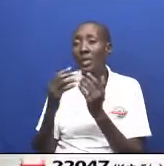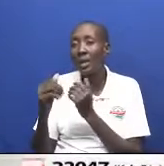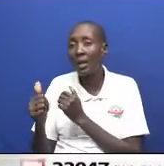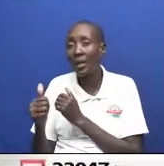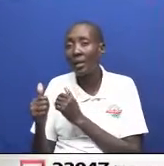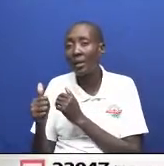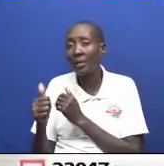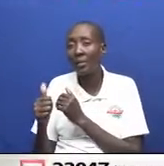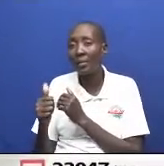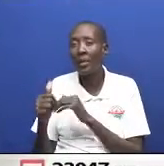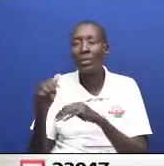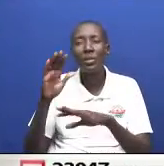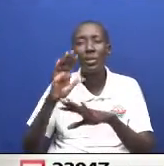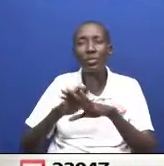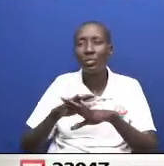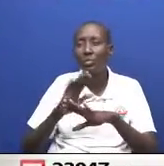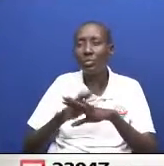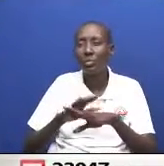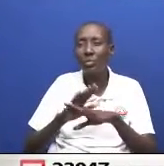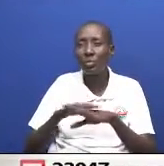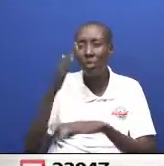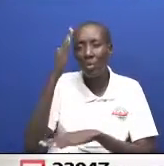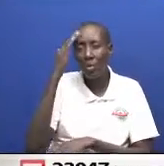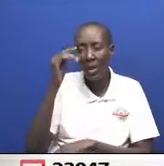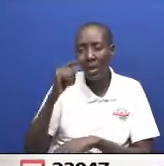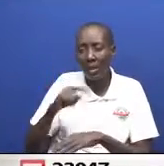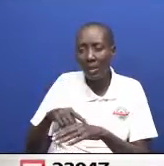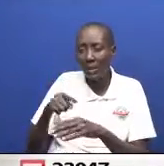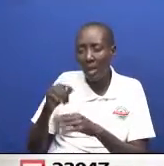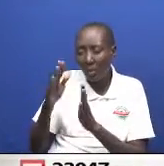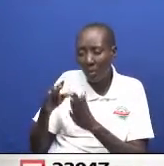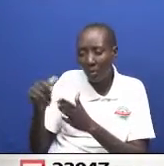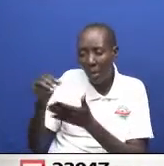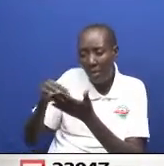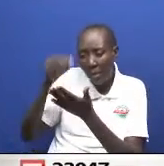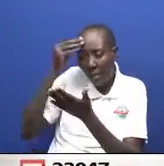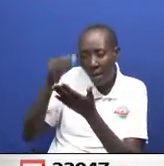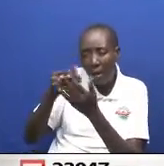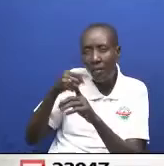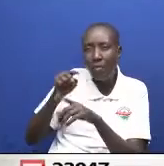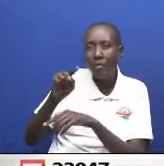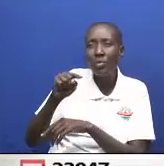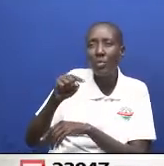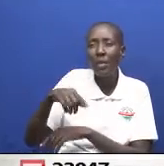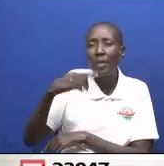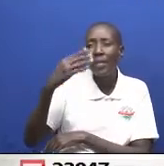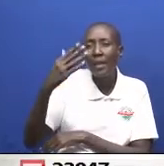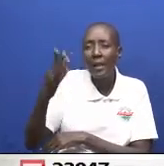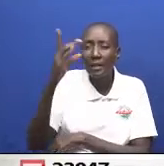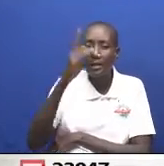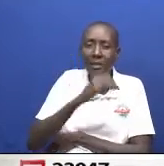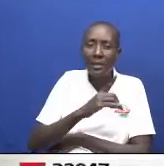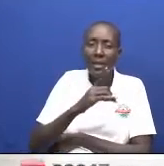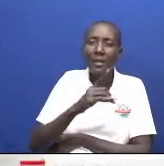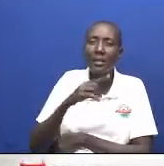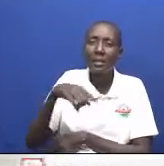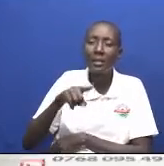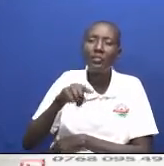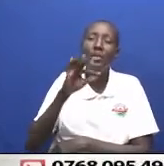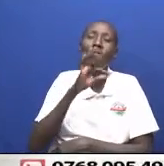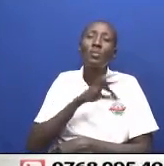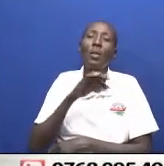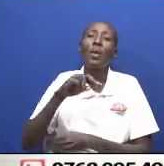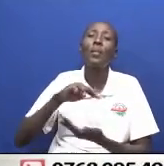is very good, because when you see someone who learns from you, tomorrow goes and earns a truthful living, you've already done a service